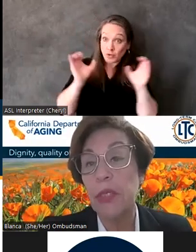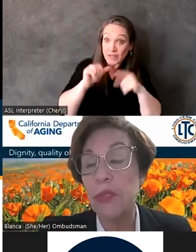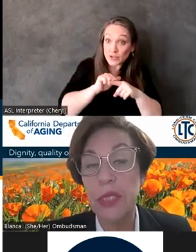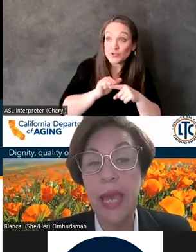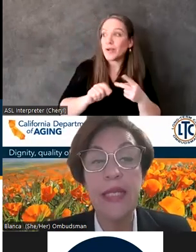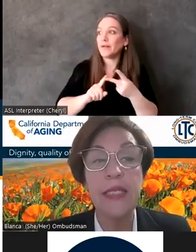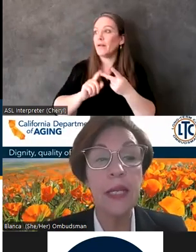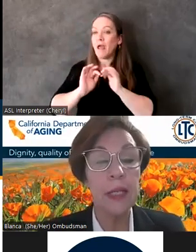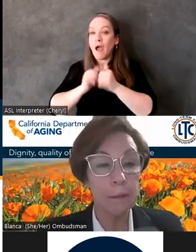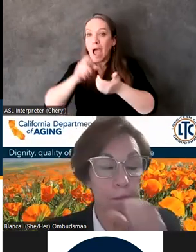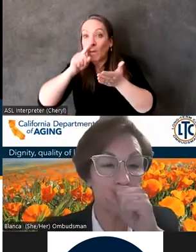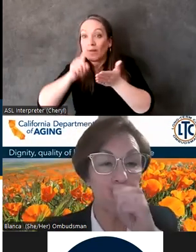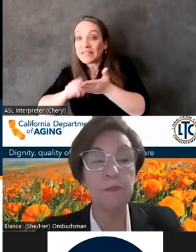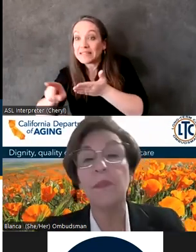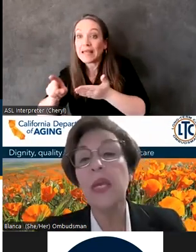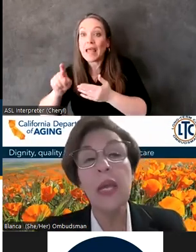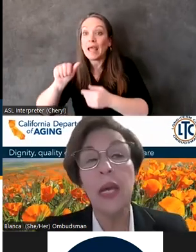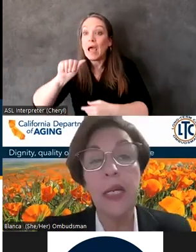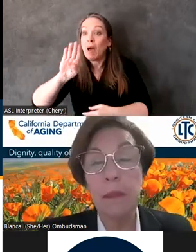elder abuse case,